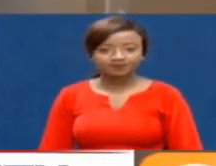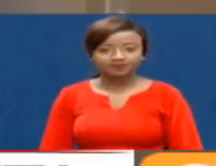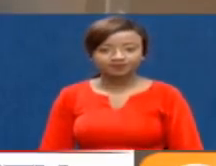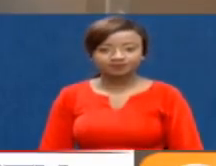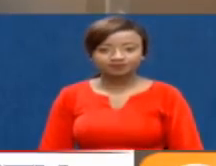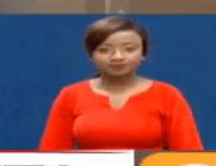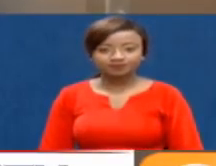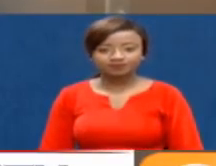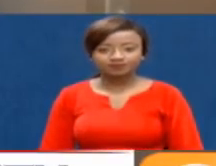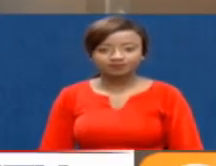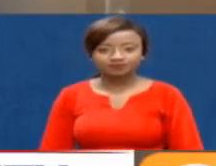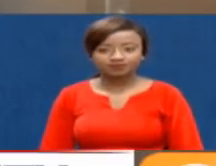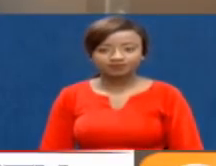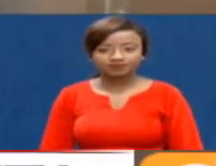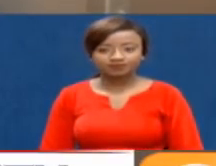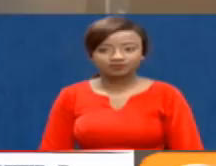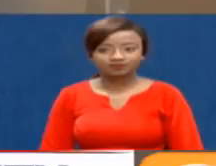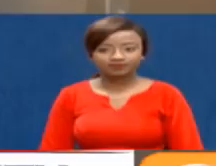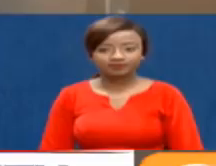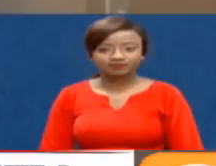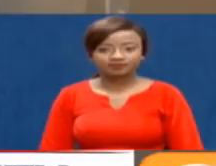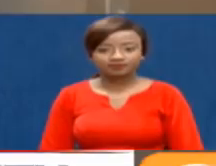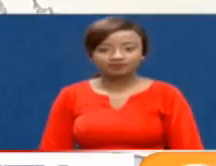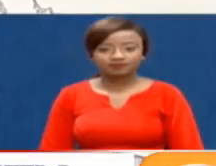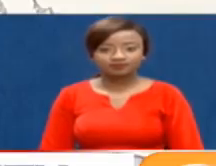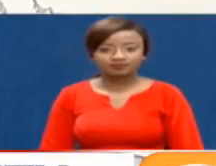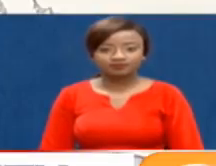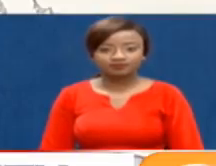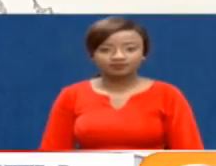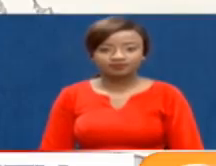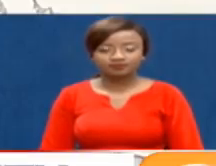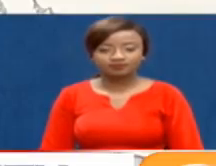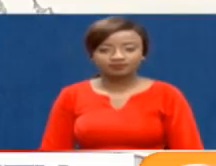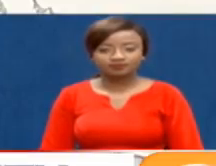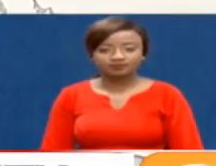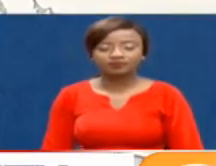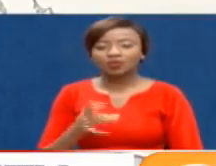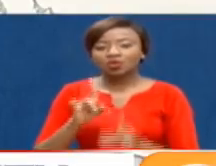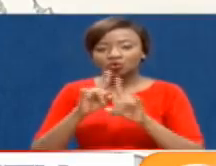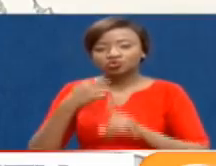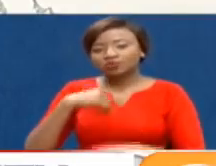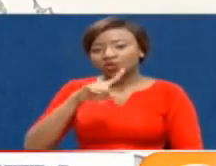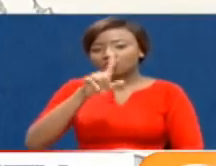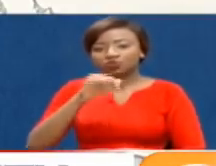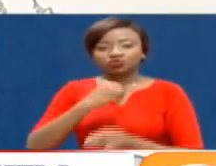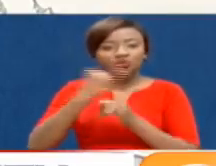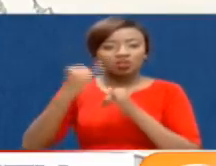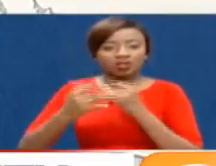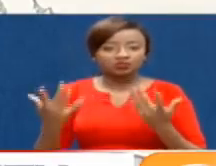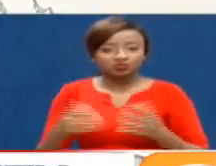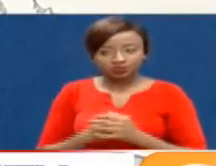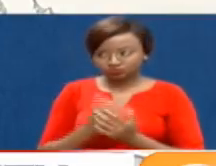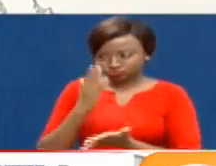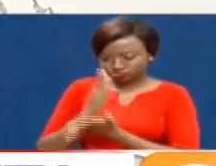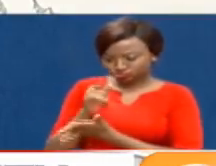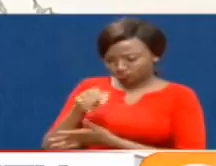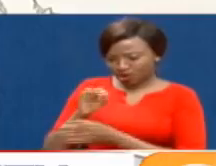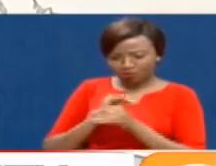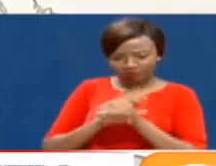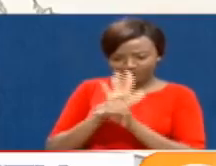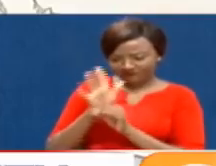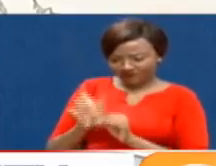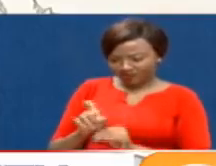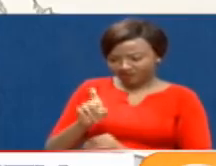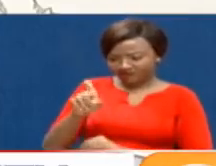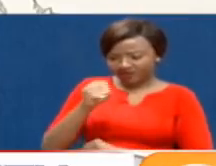consequences. It's unacceptable. Absolutely. And Larry, before I let you go, my last question, you know, as the virus is moving across the